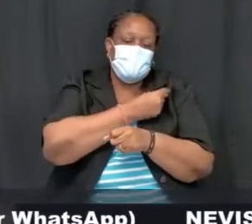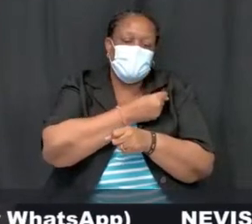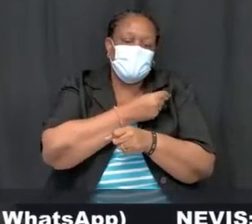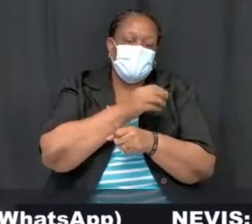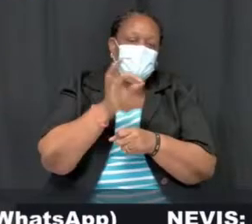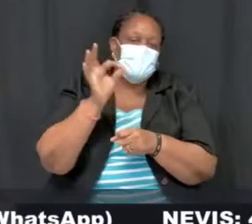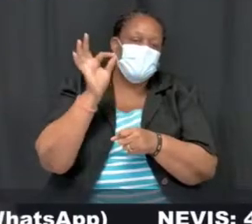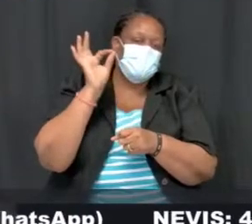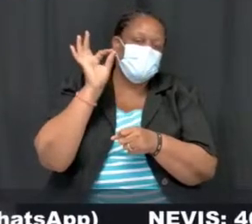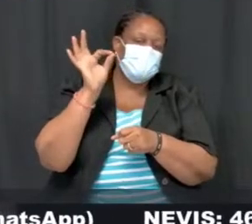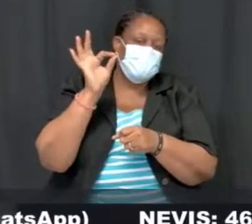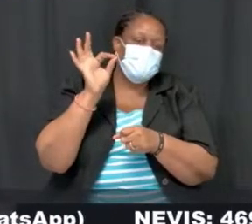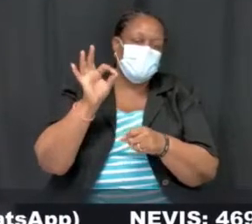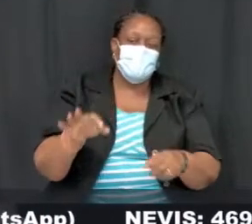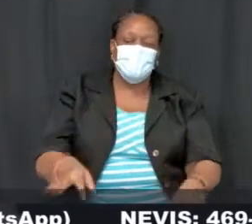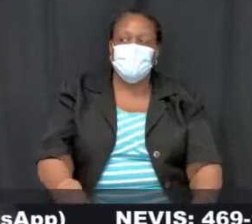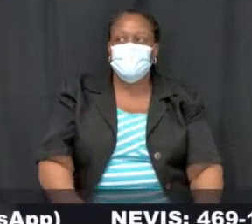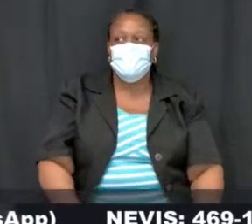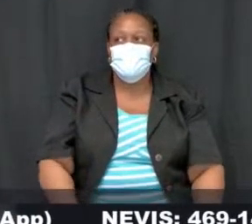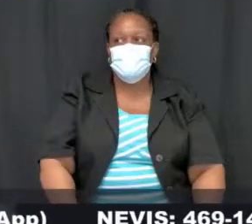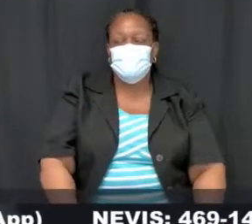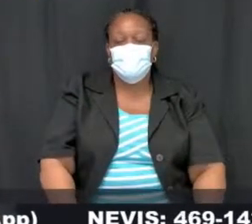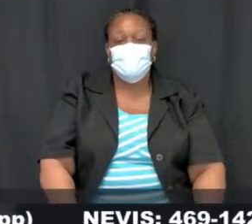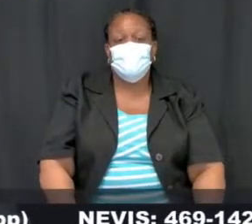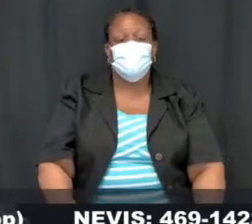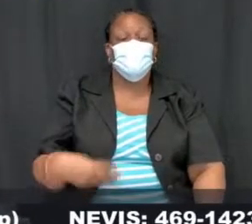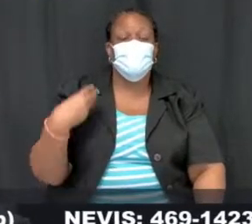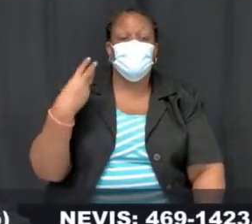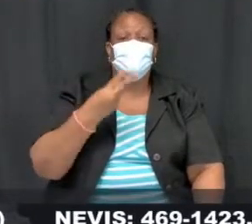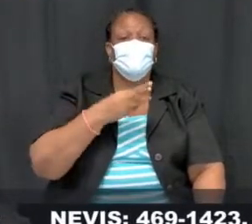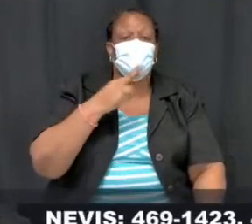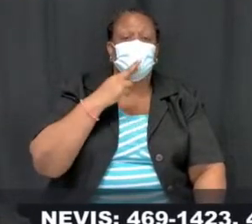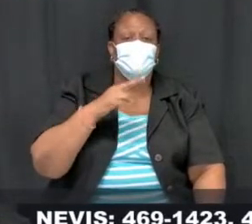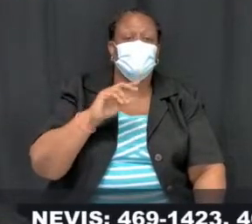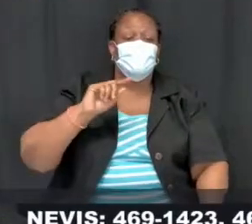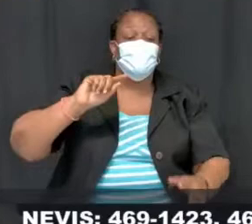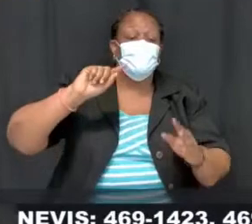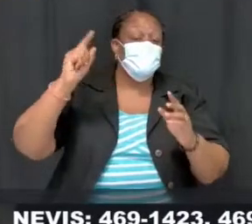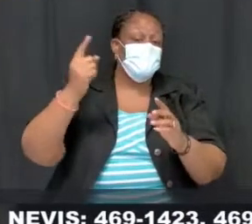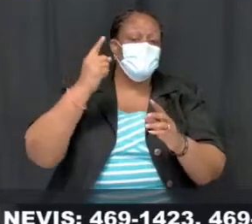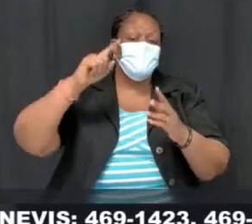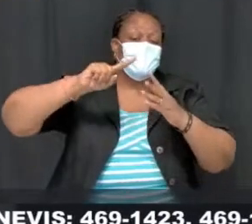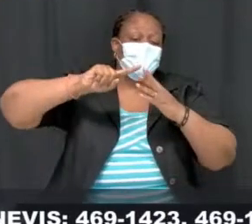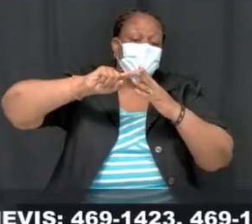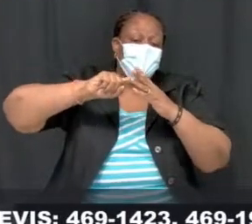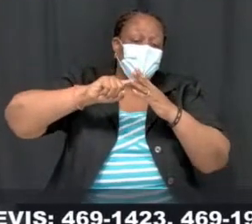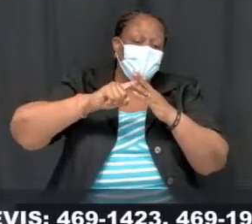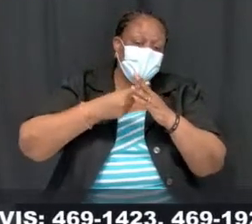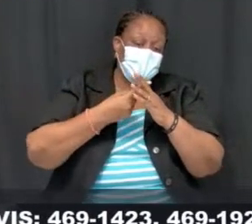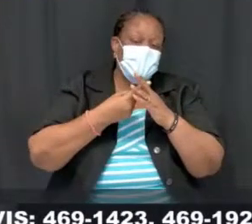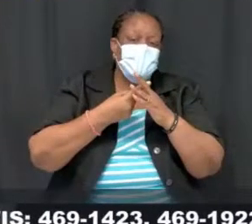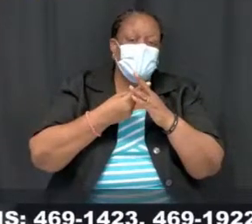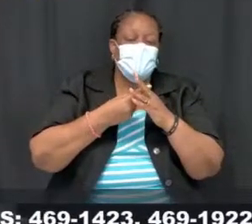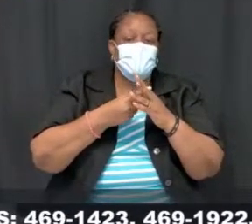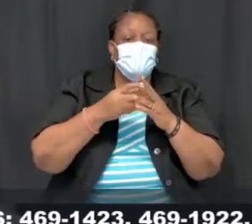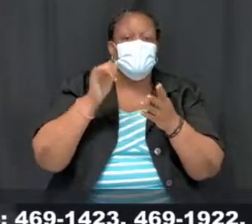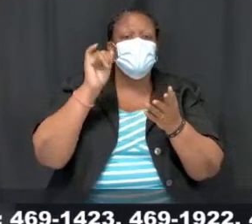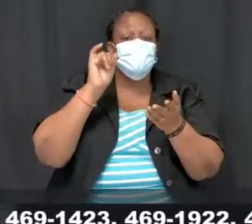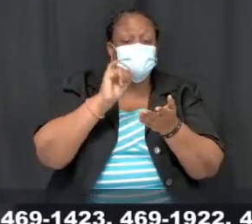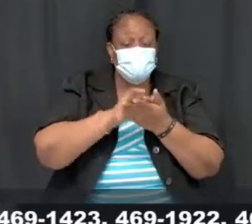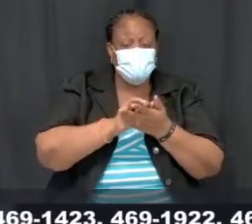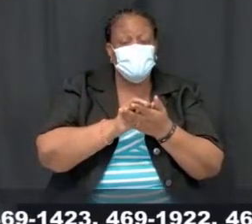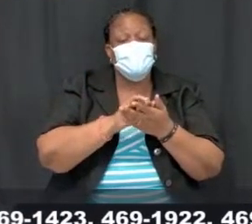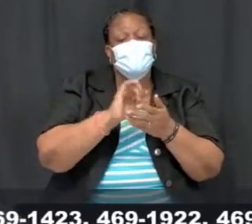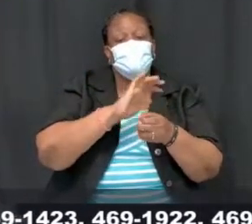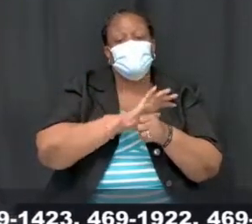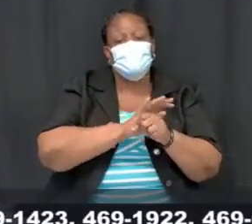we are only at the beginning of this pandemic. And the rationale is that